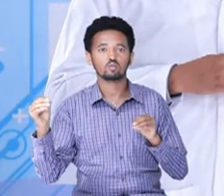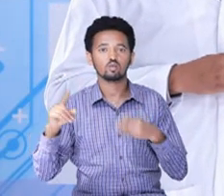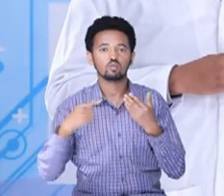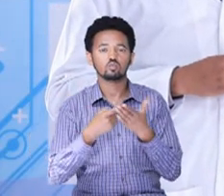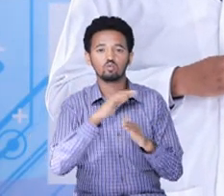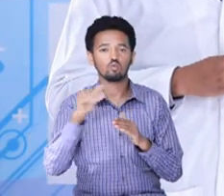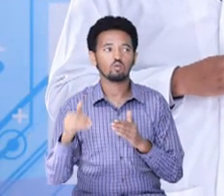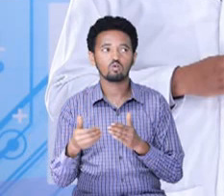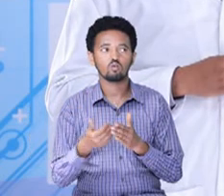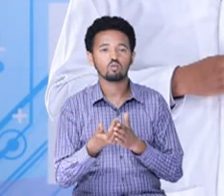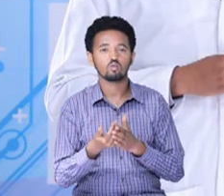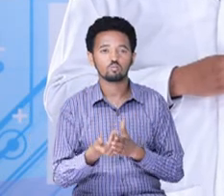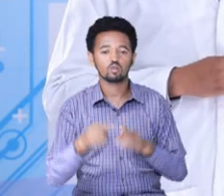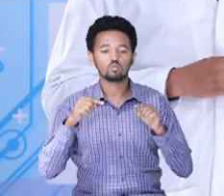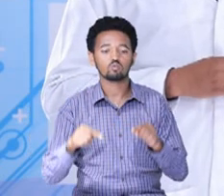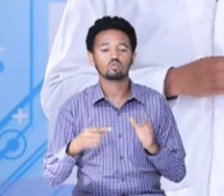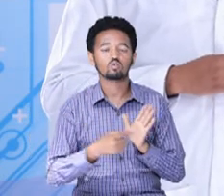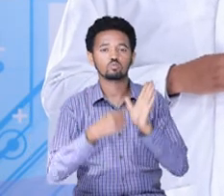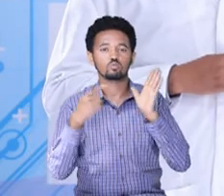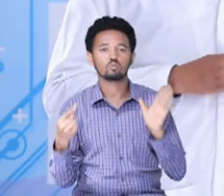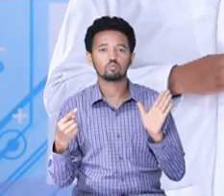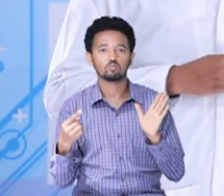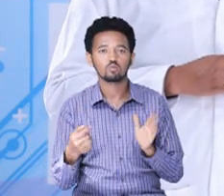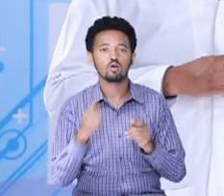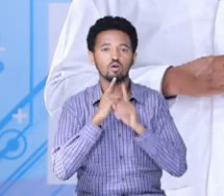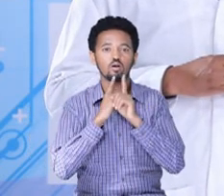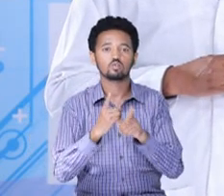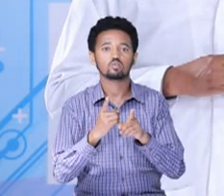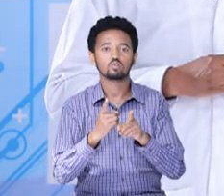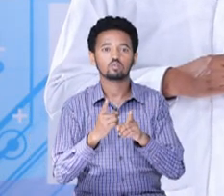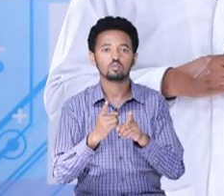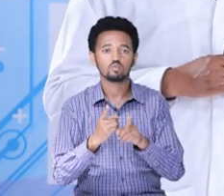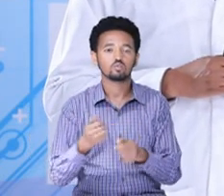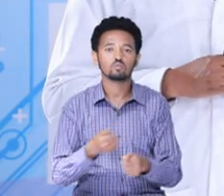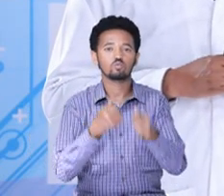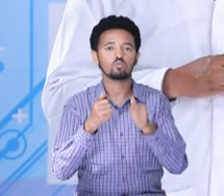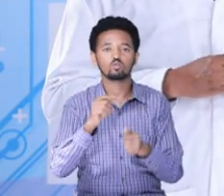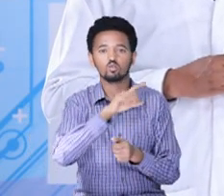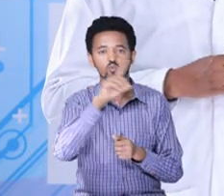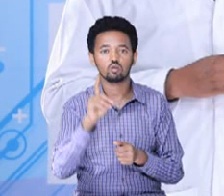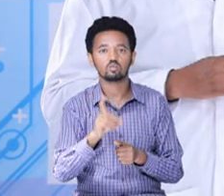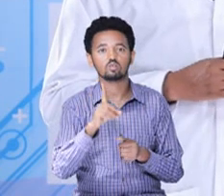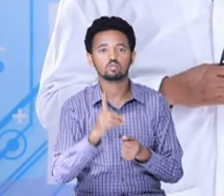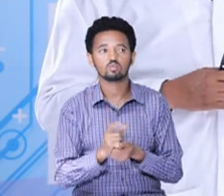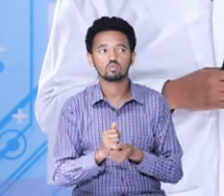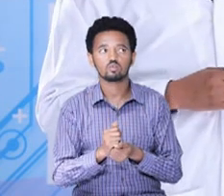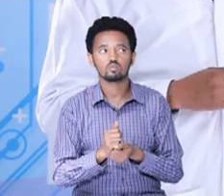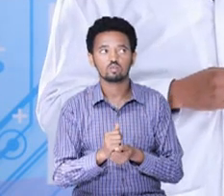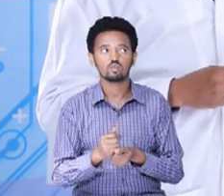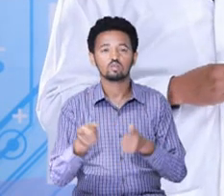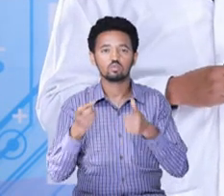is all about today's topic. Answer the following questions.